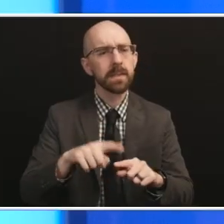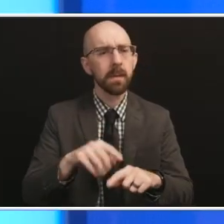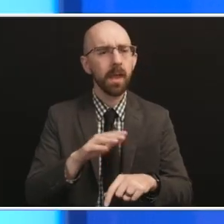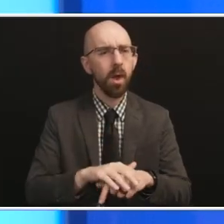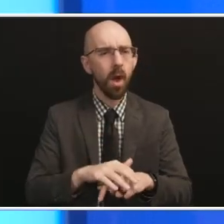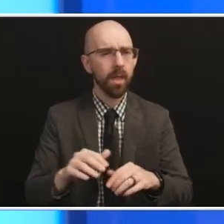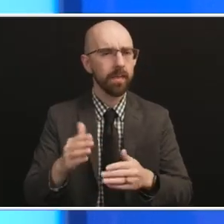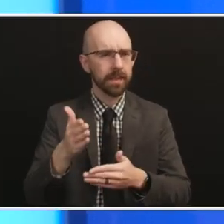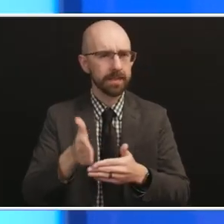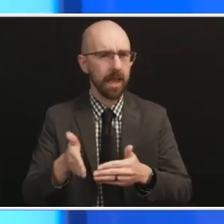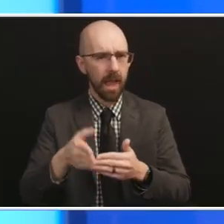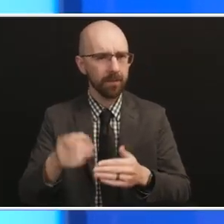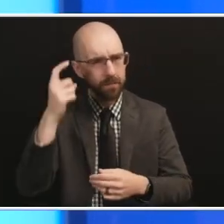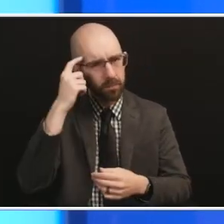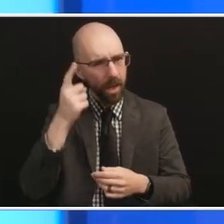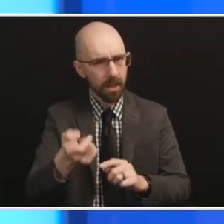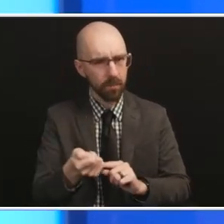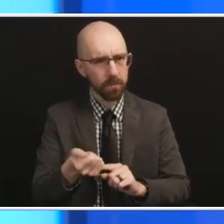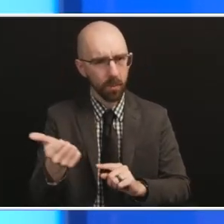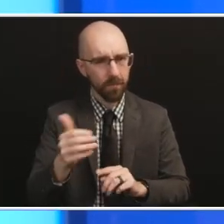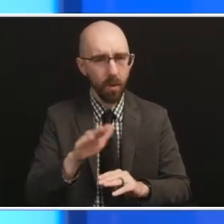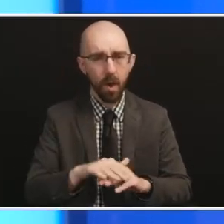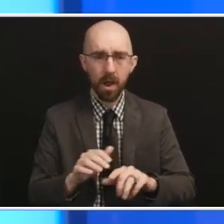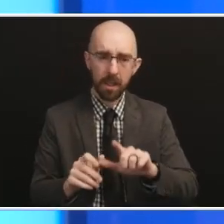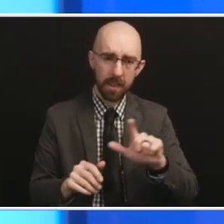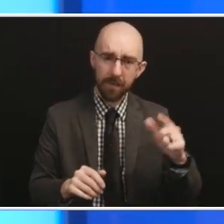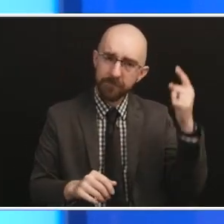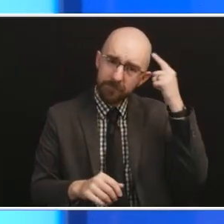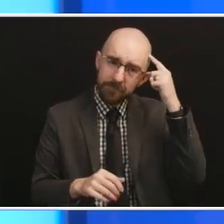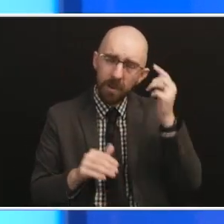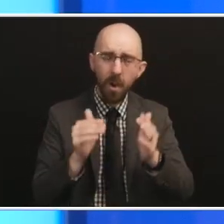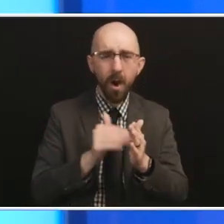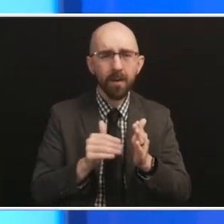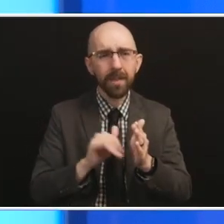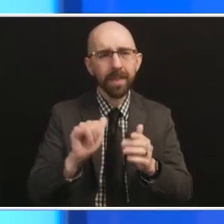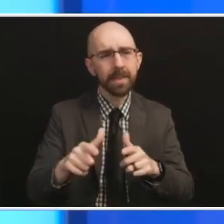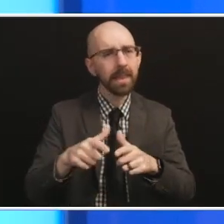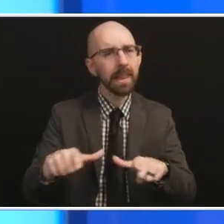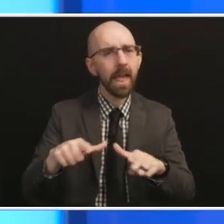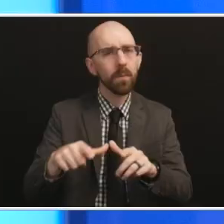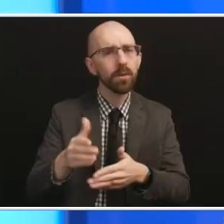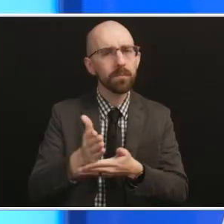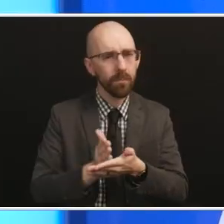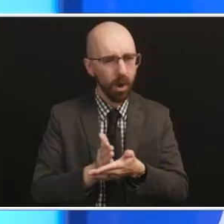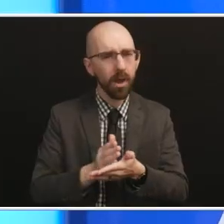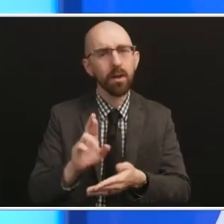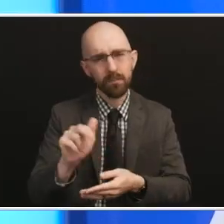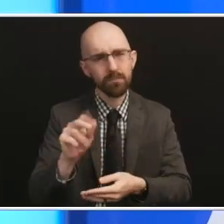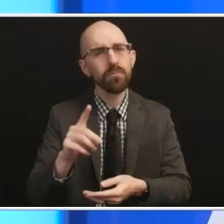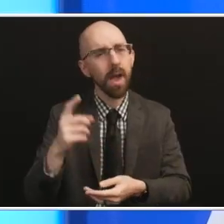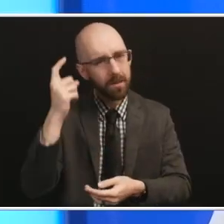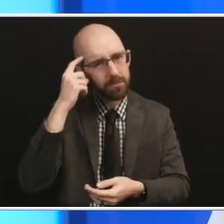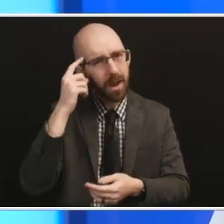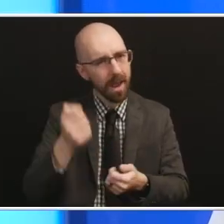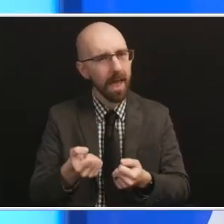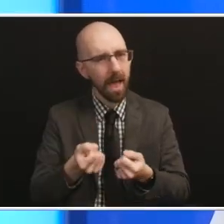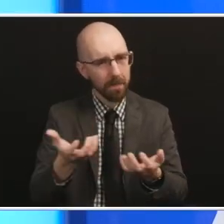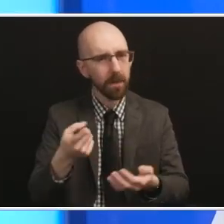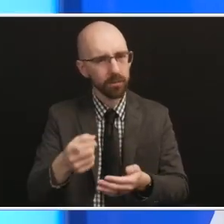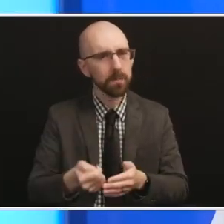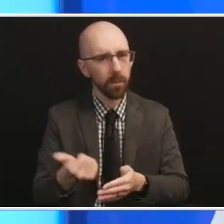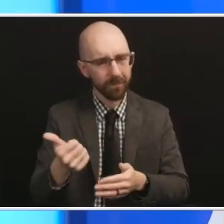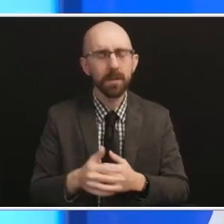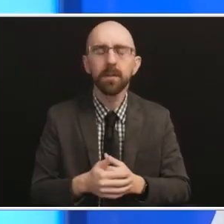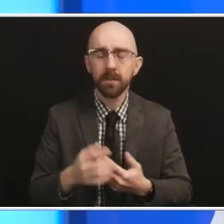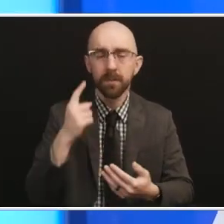that they're removing, because on the left, a lot of times that's where the language part of the brain is. For Brad's brain, how much do you remove? Yeah, so for